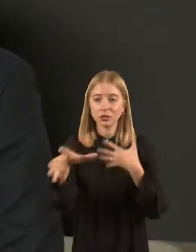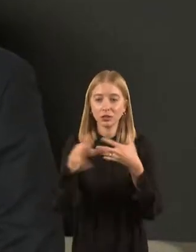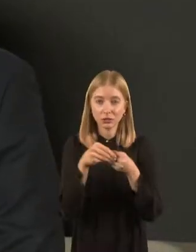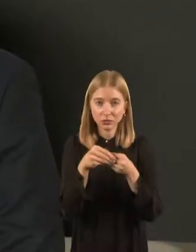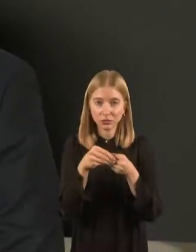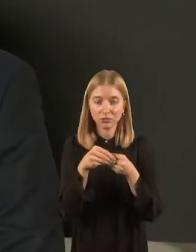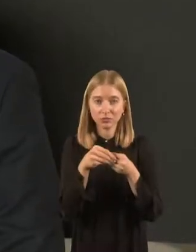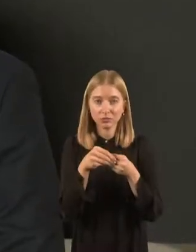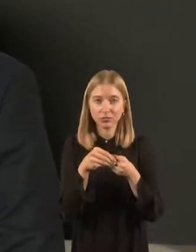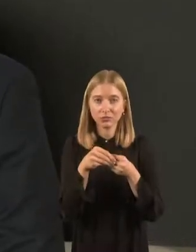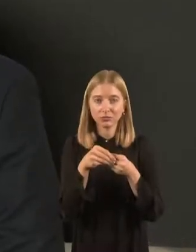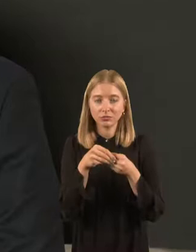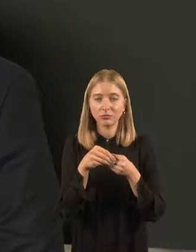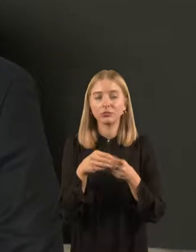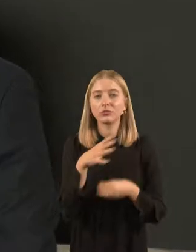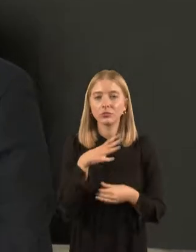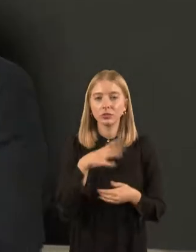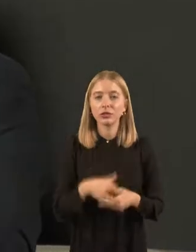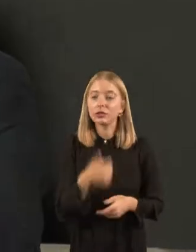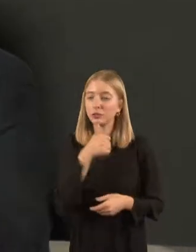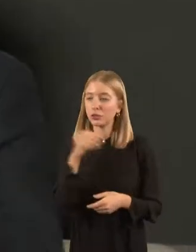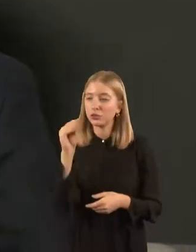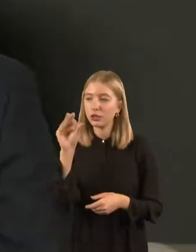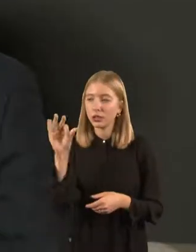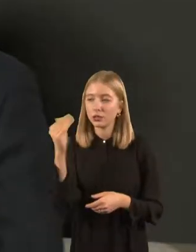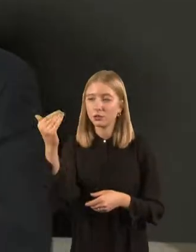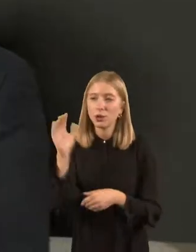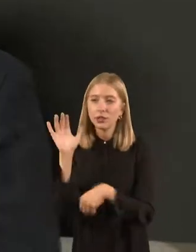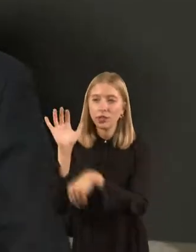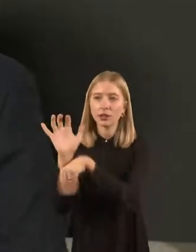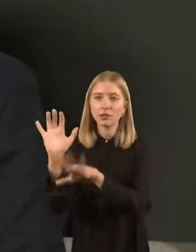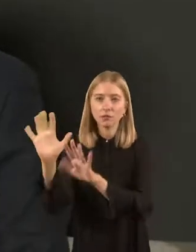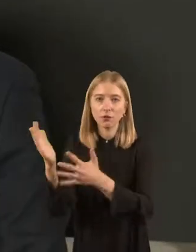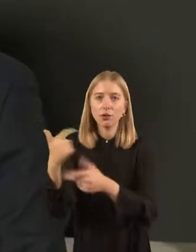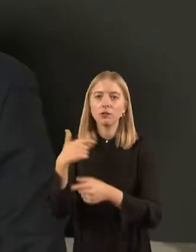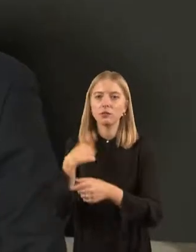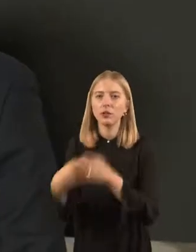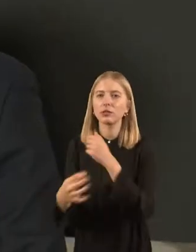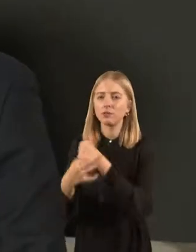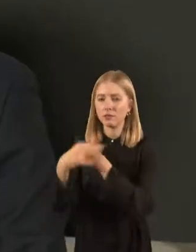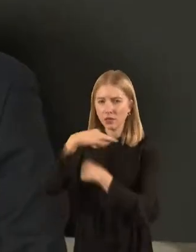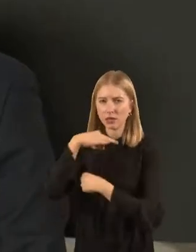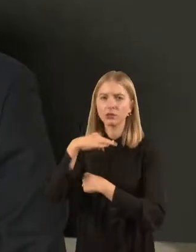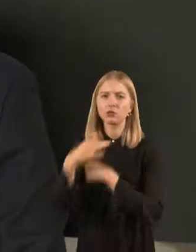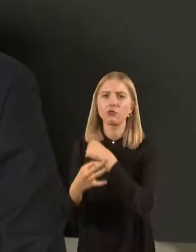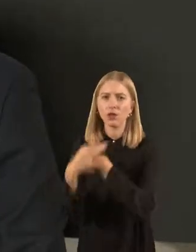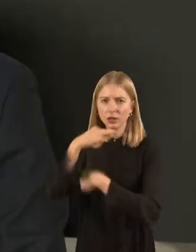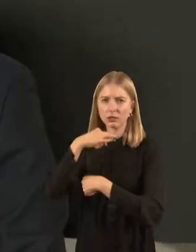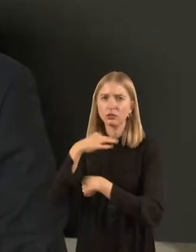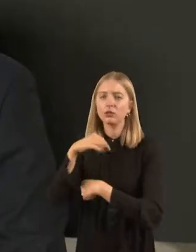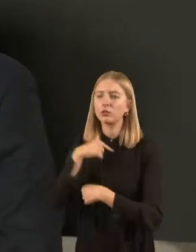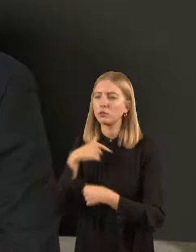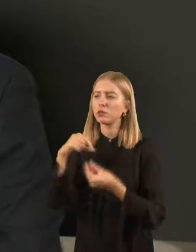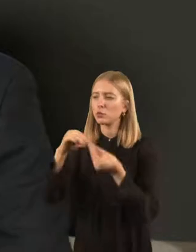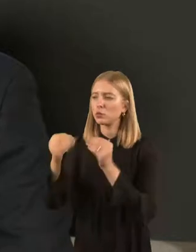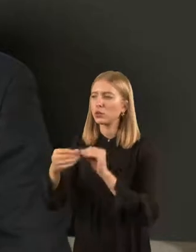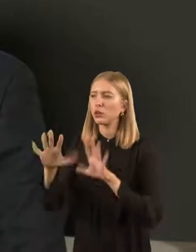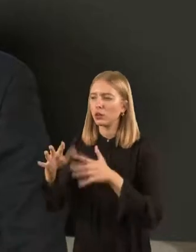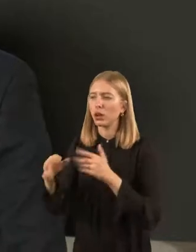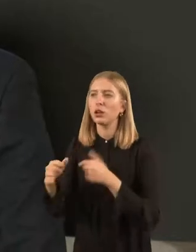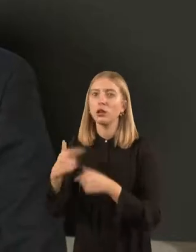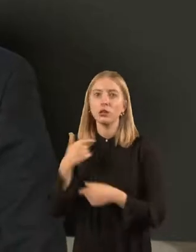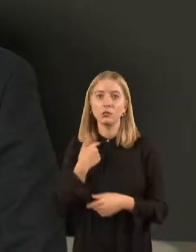was beneficial for both parties. The European Commission, with the director and the directives, are a kind